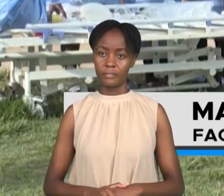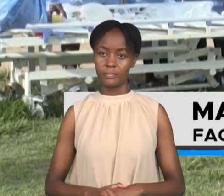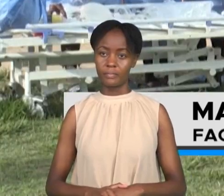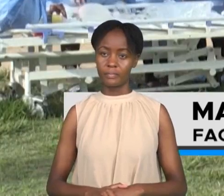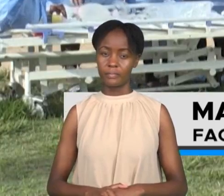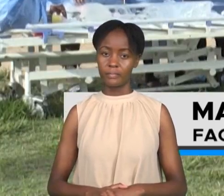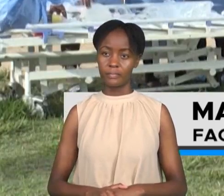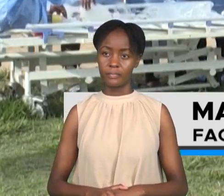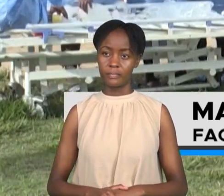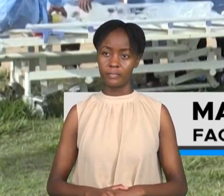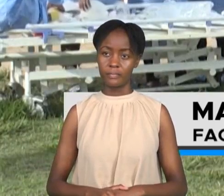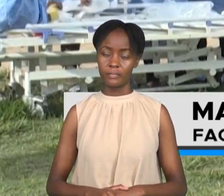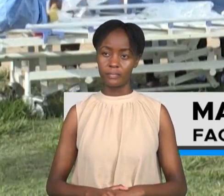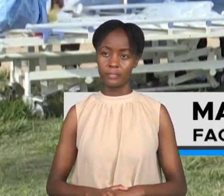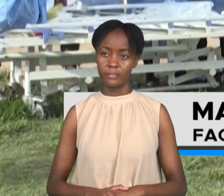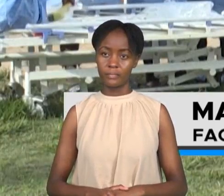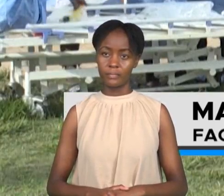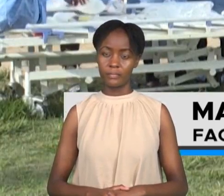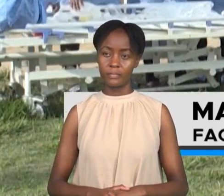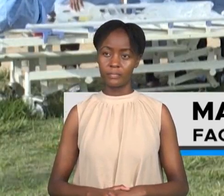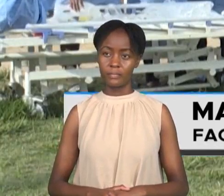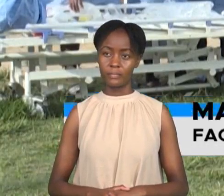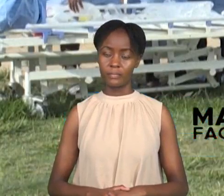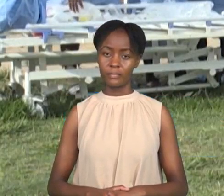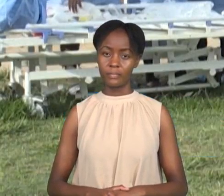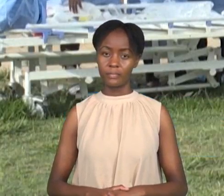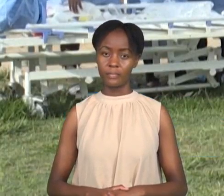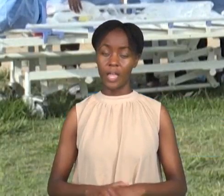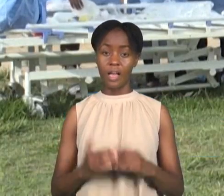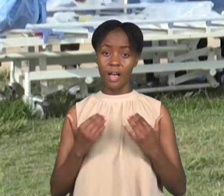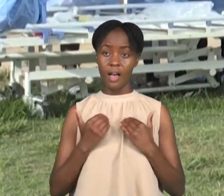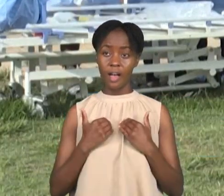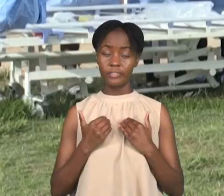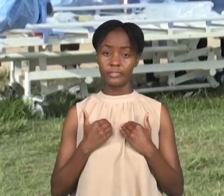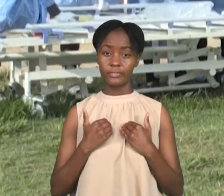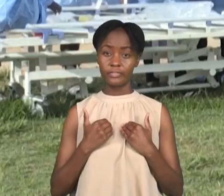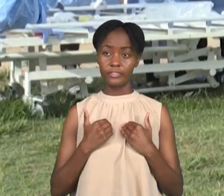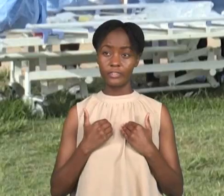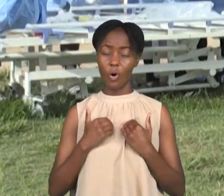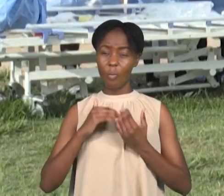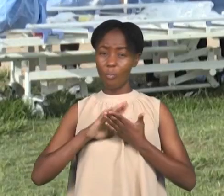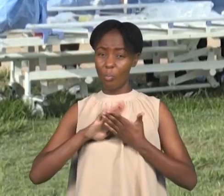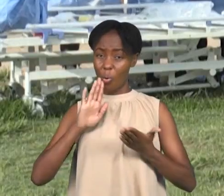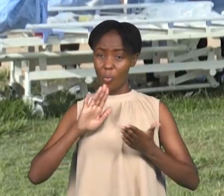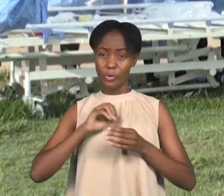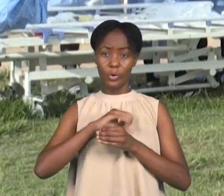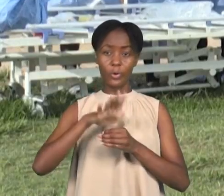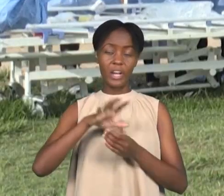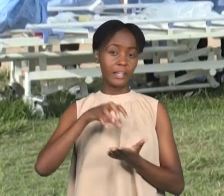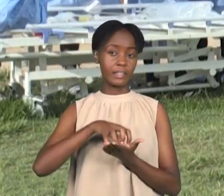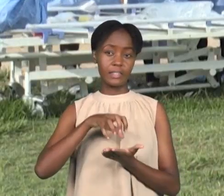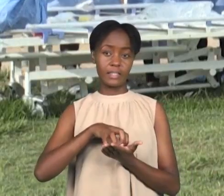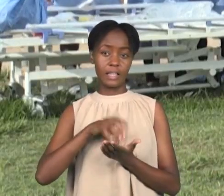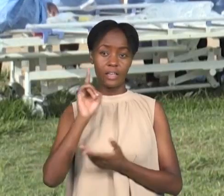The situation is becoming worse because we have seen an increase in the number of patients, said